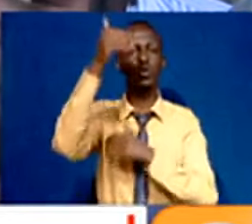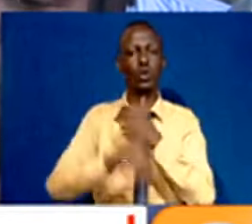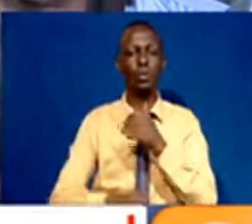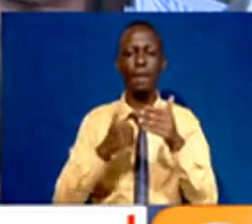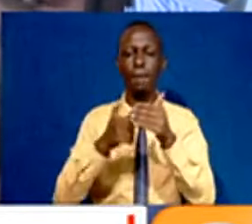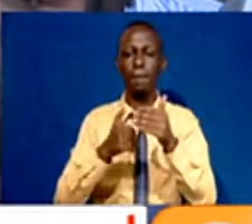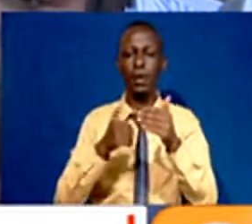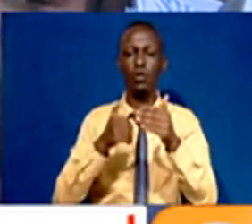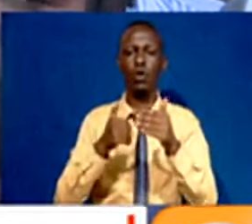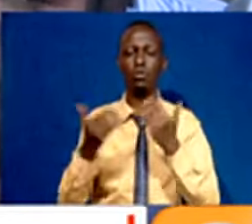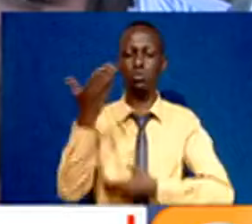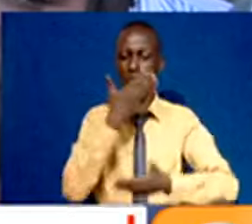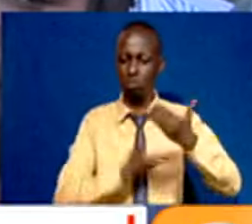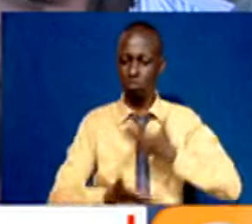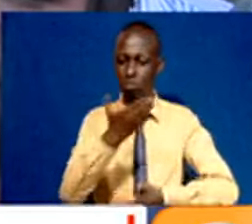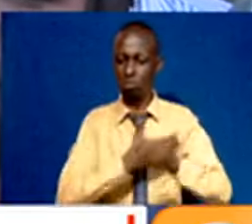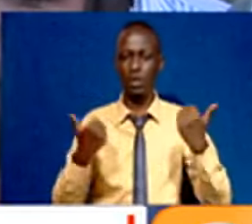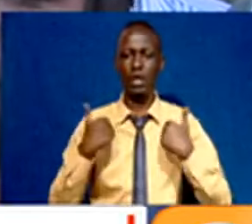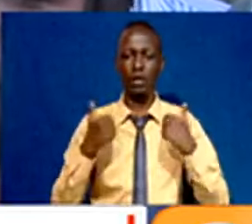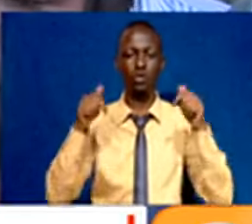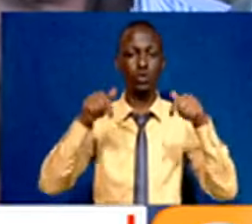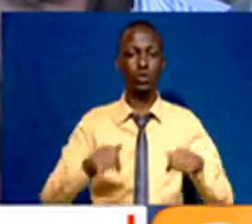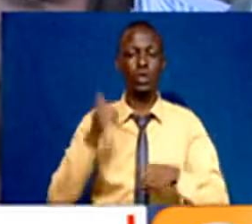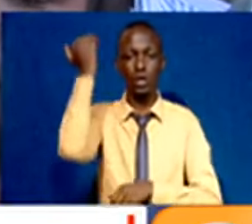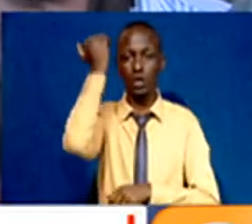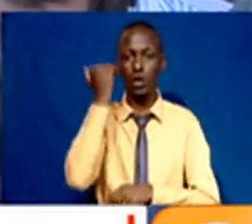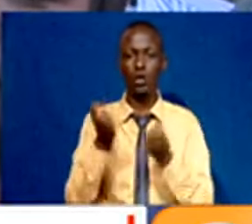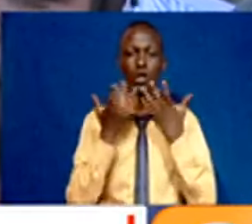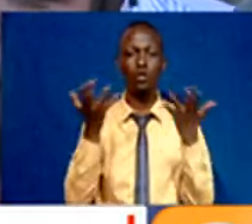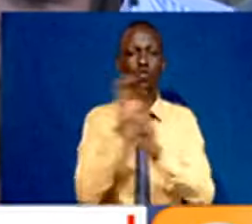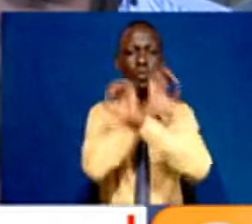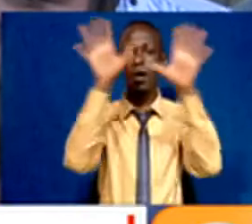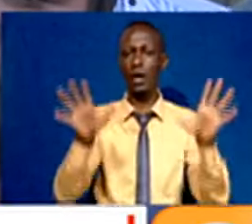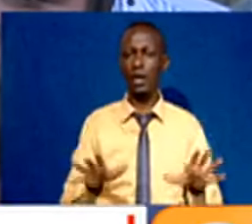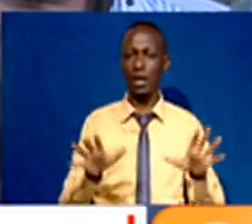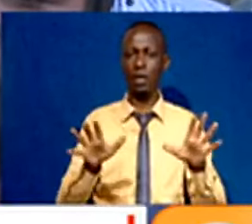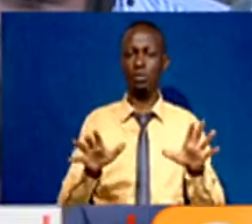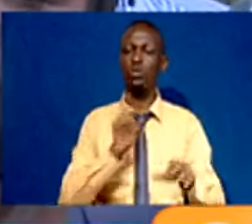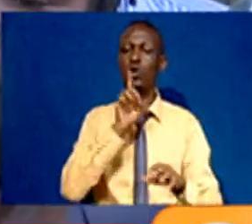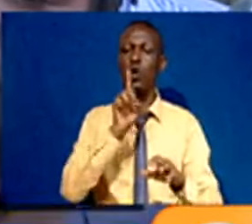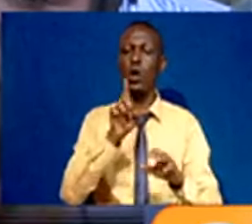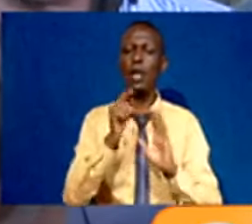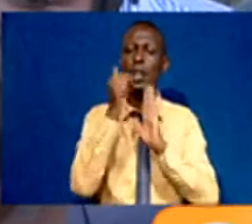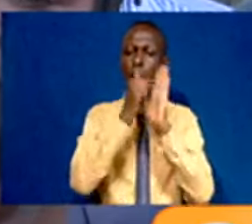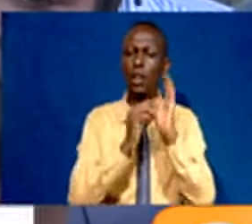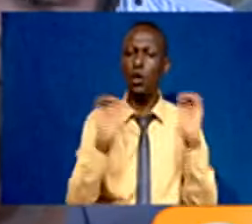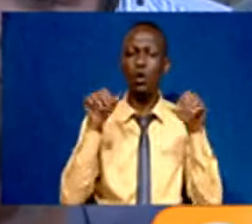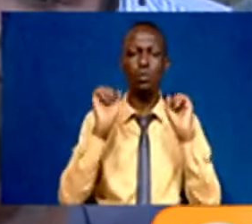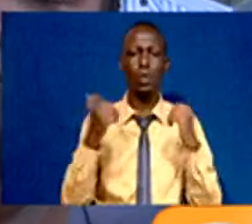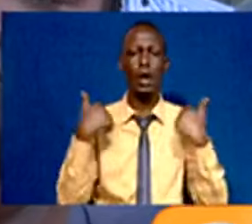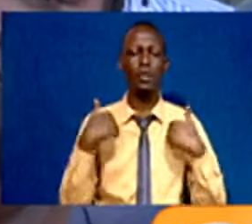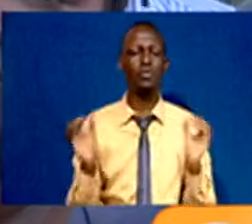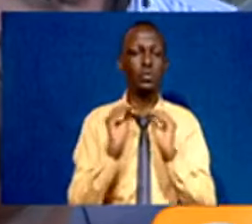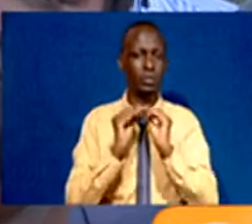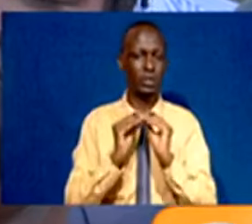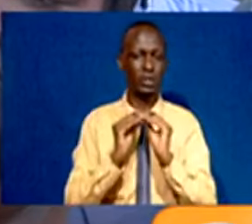whole of nation engagements. But today, court has been very clear on it that there should be no any conditions for that particular engagement. And we